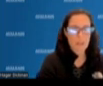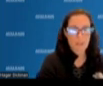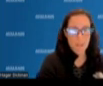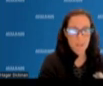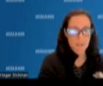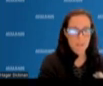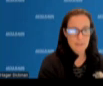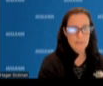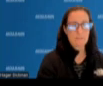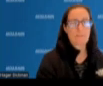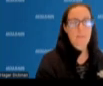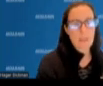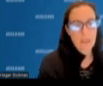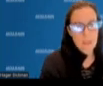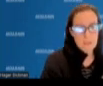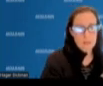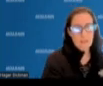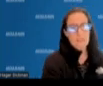healthcare and support services.